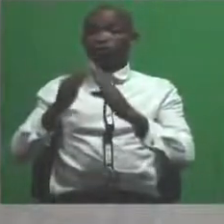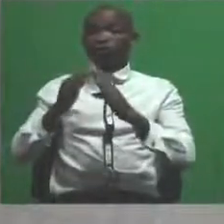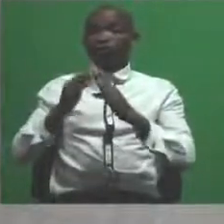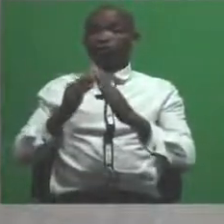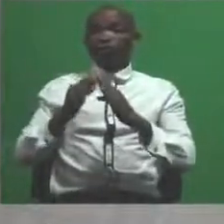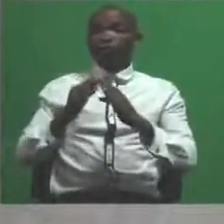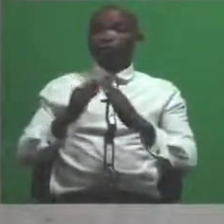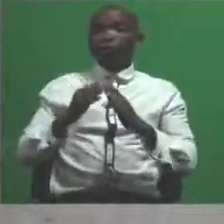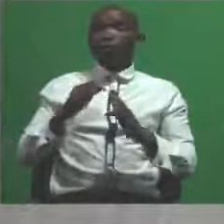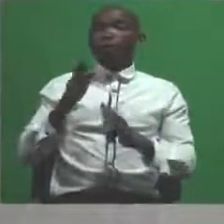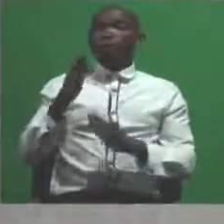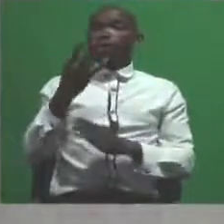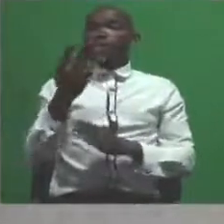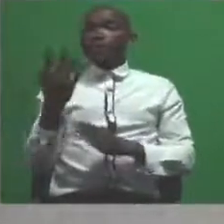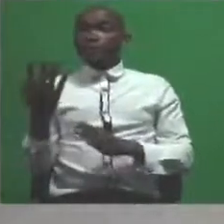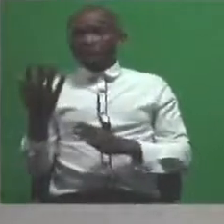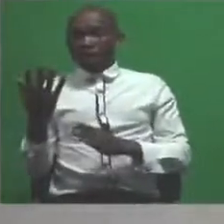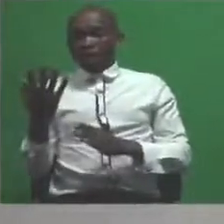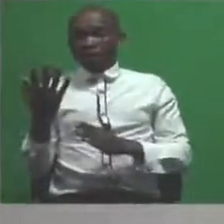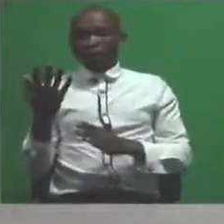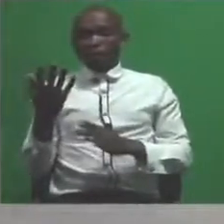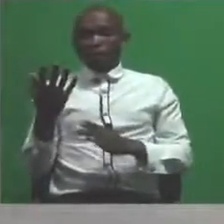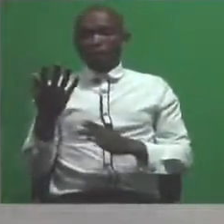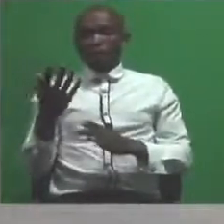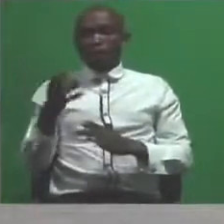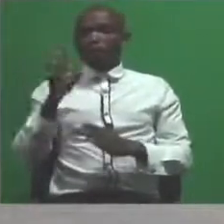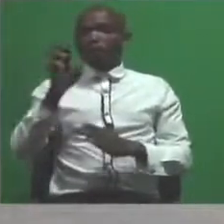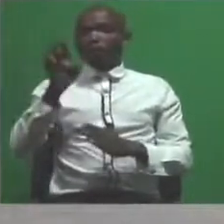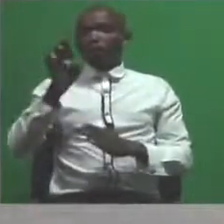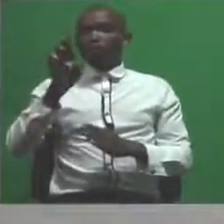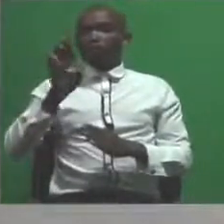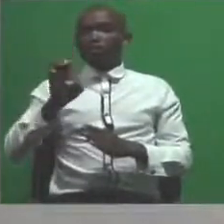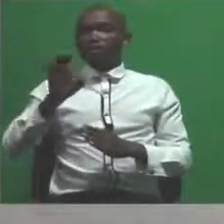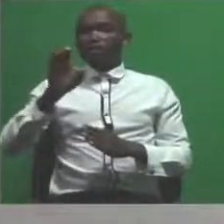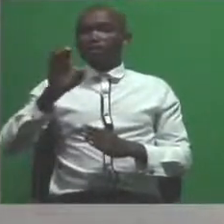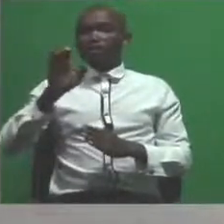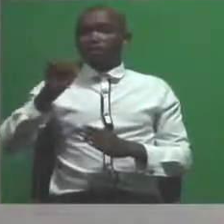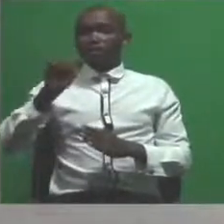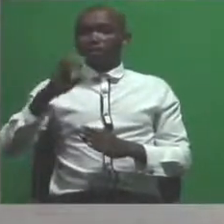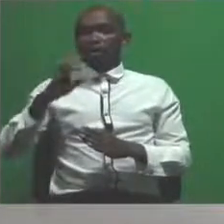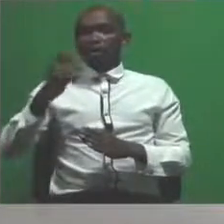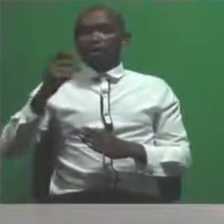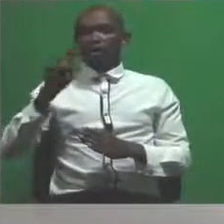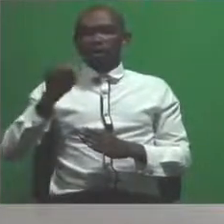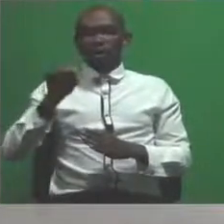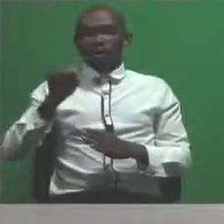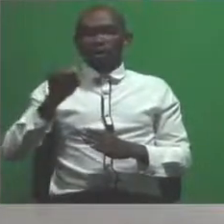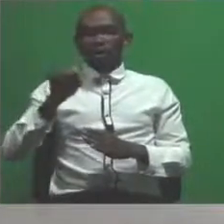reaction takes place during the following? During cooking of food.